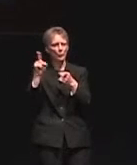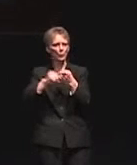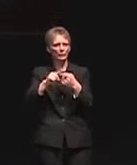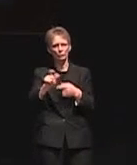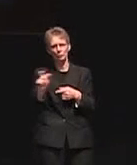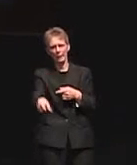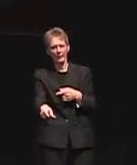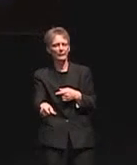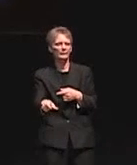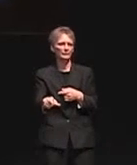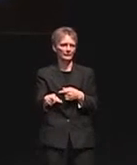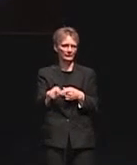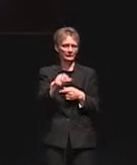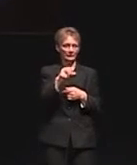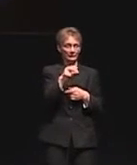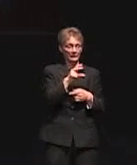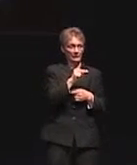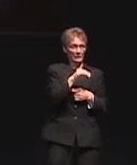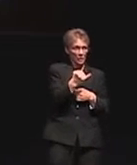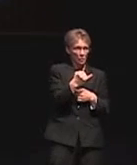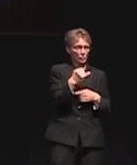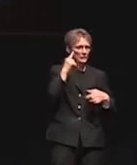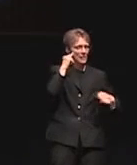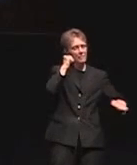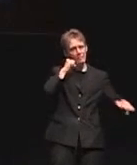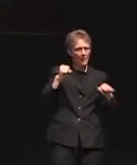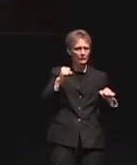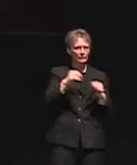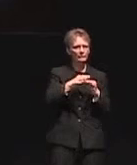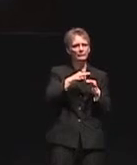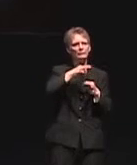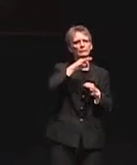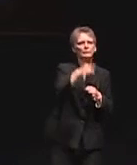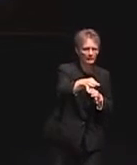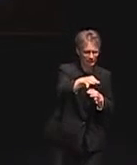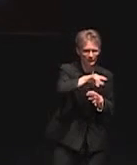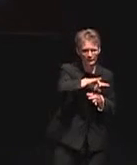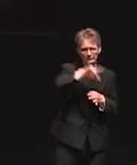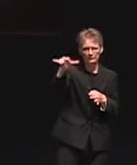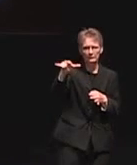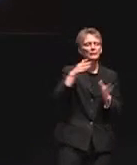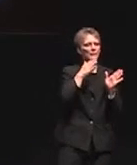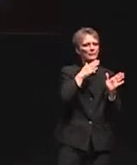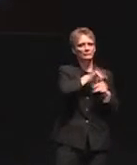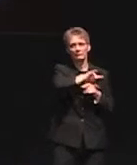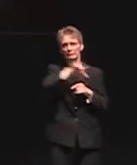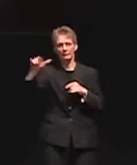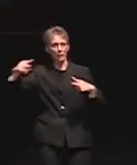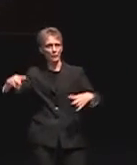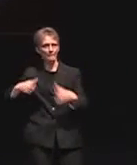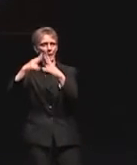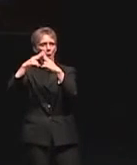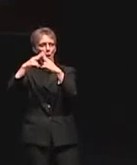was a big thunderstorm in Newark. We left about 5 hours late. We were going to Paris and then to Italy. We got to Paris, but they said, your